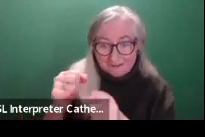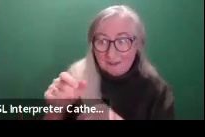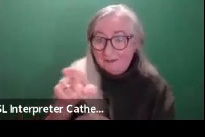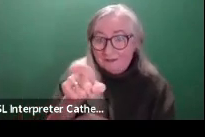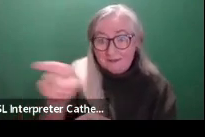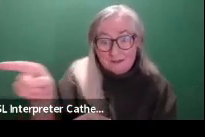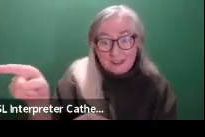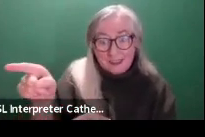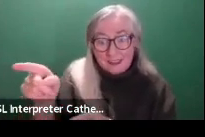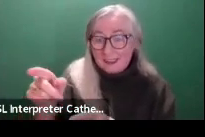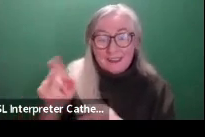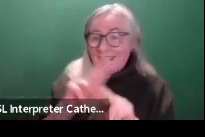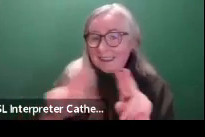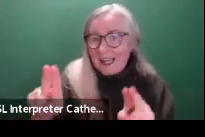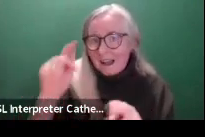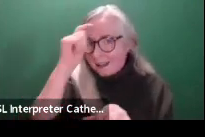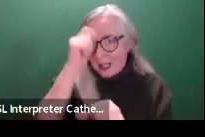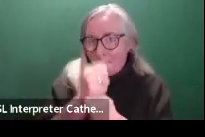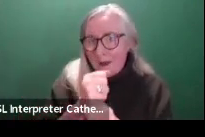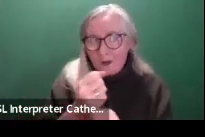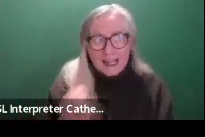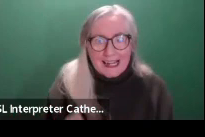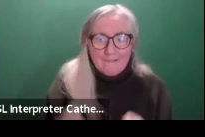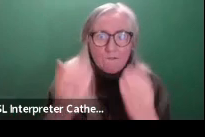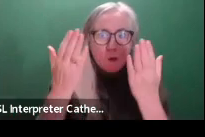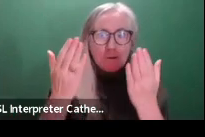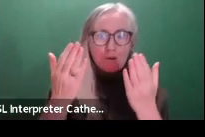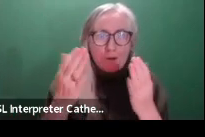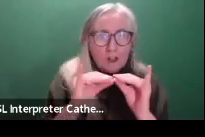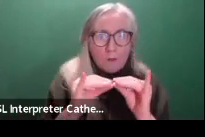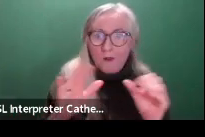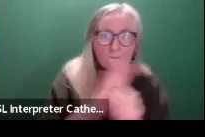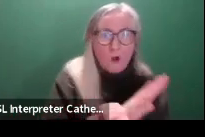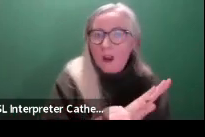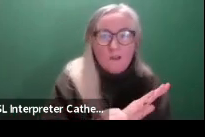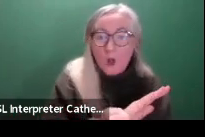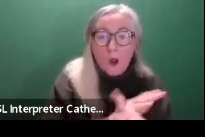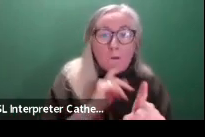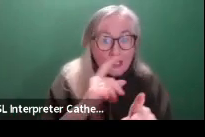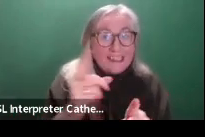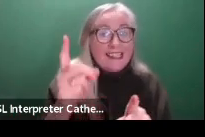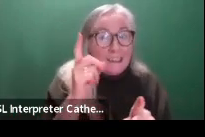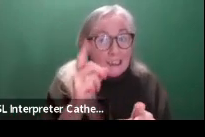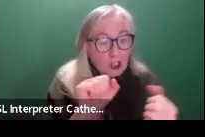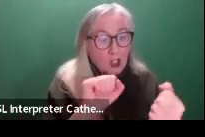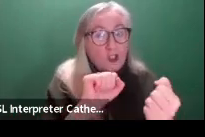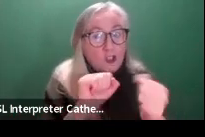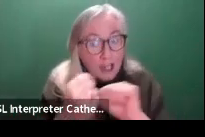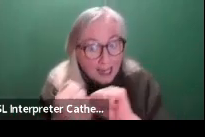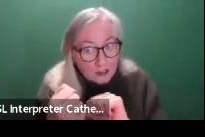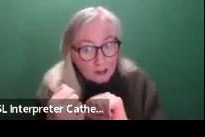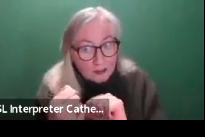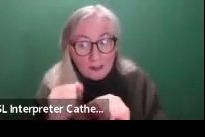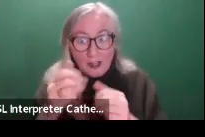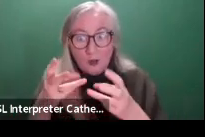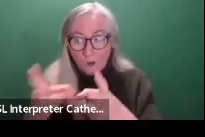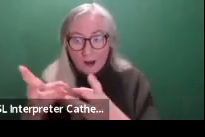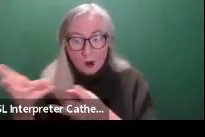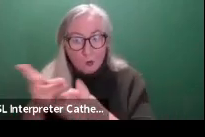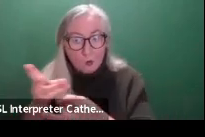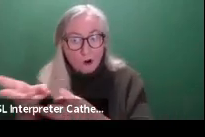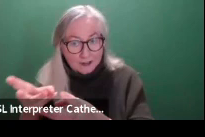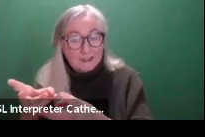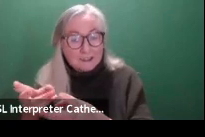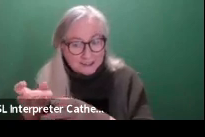considered giving up interpreting entirely, although a lot of them had changed their working practices. But I would